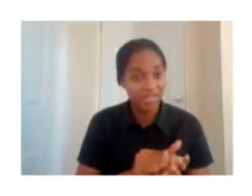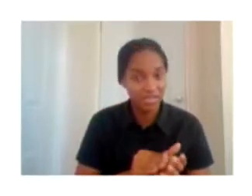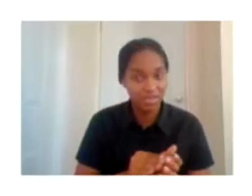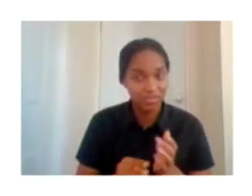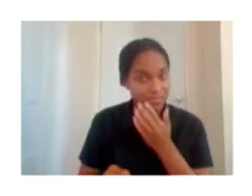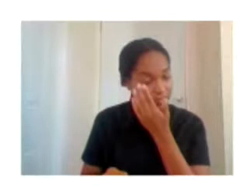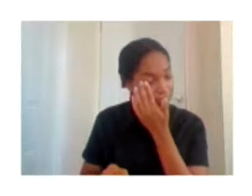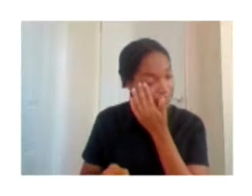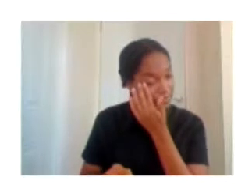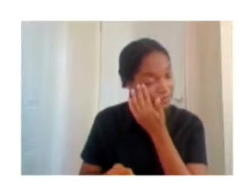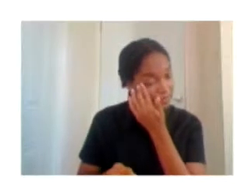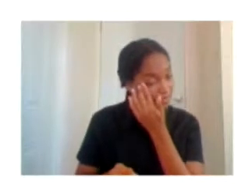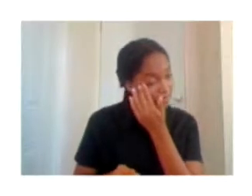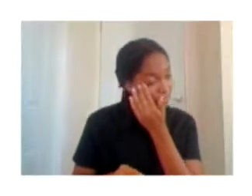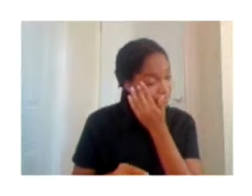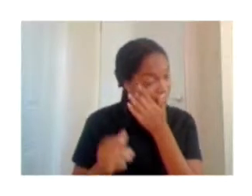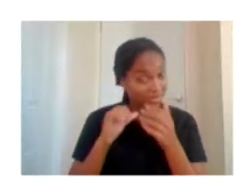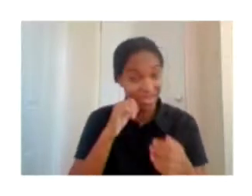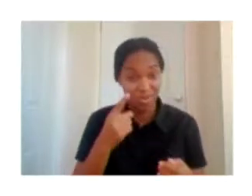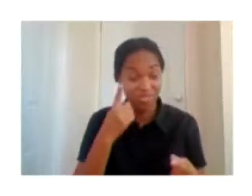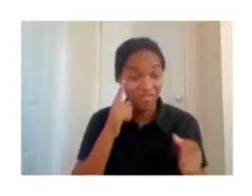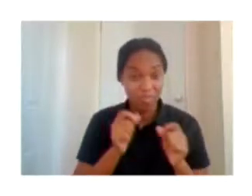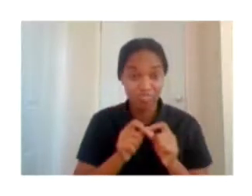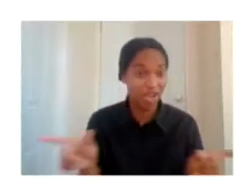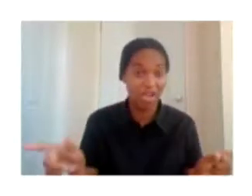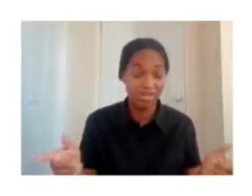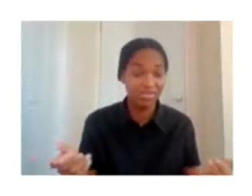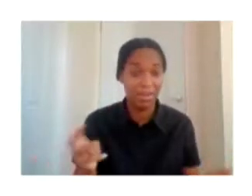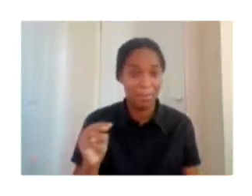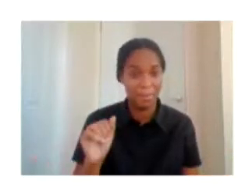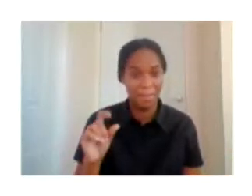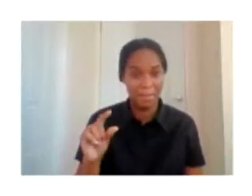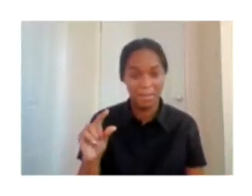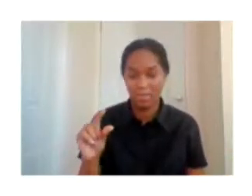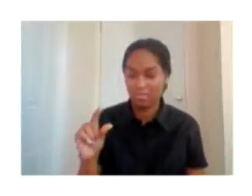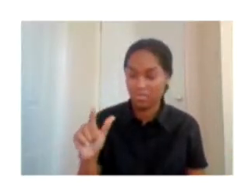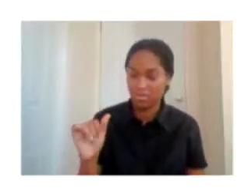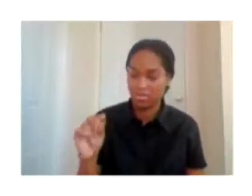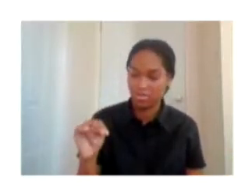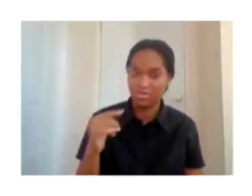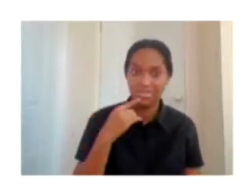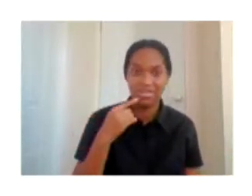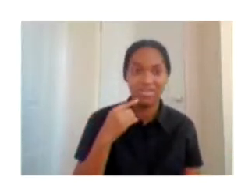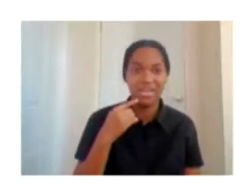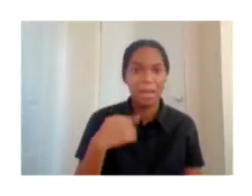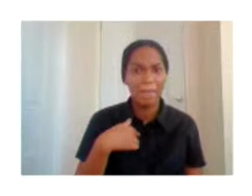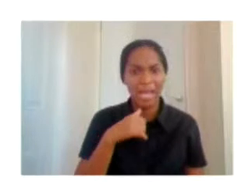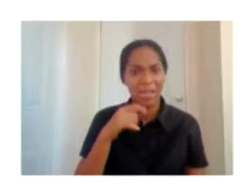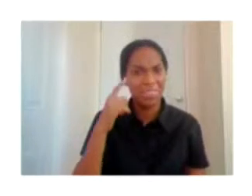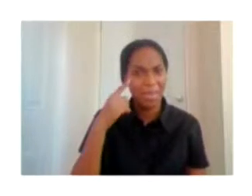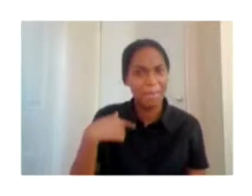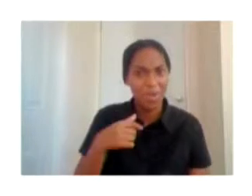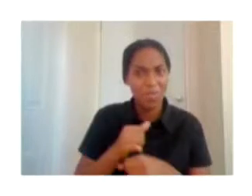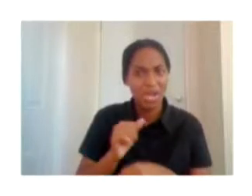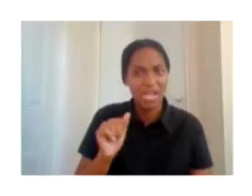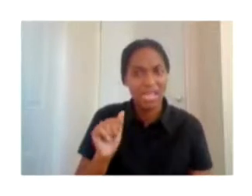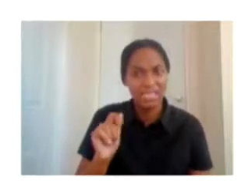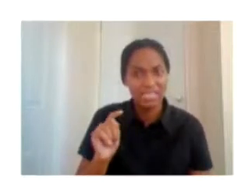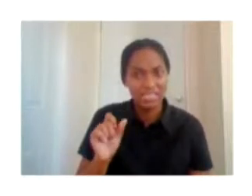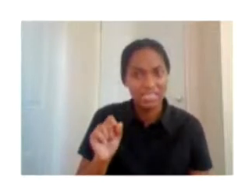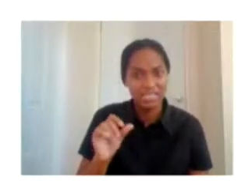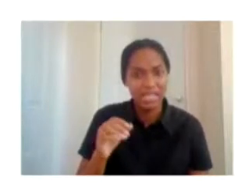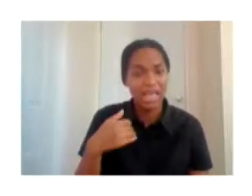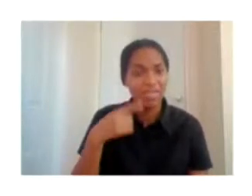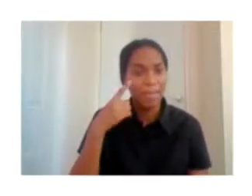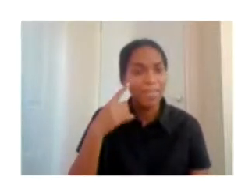It's not just for broadcasters. Like Madeline said, I don't even think I worked at ATSC. I think I was interviewing and